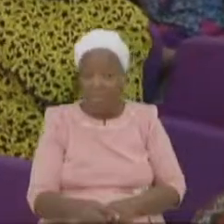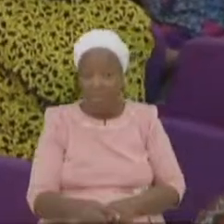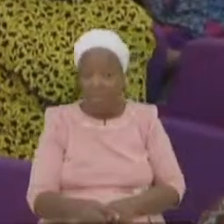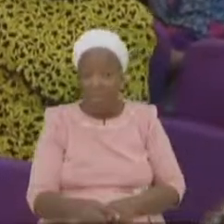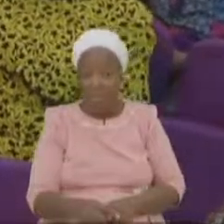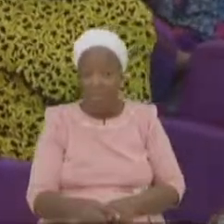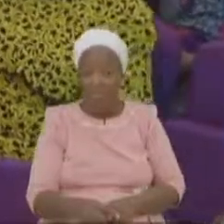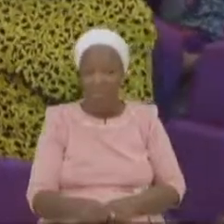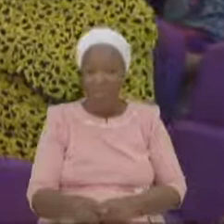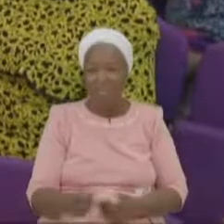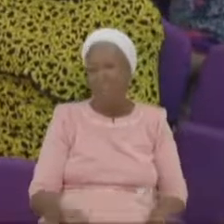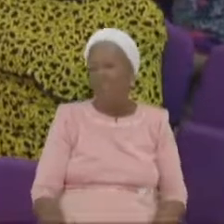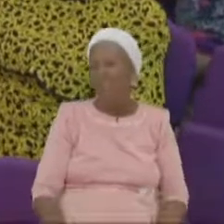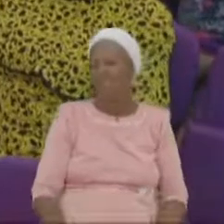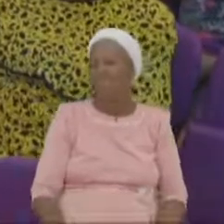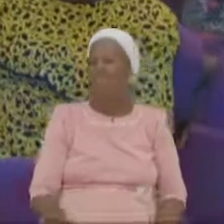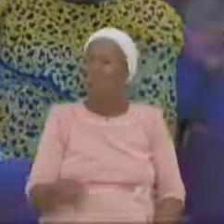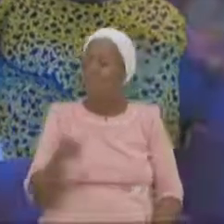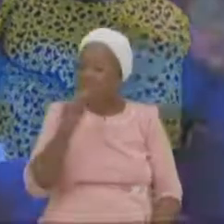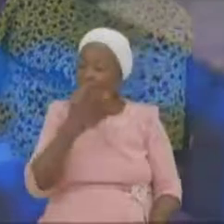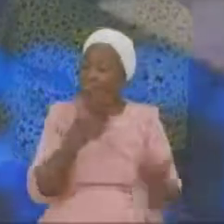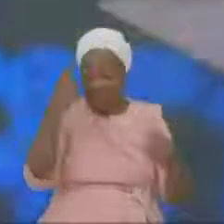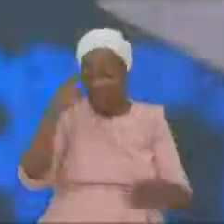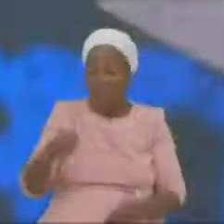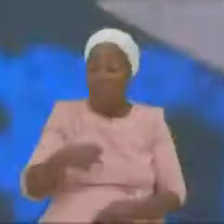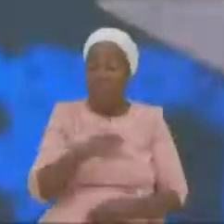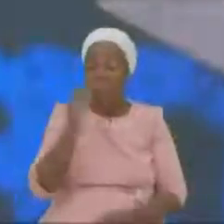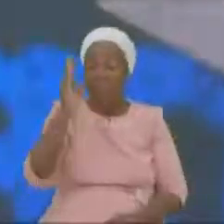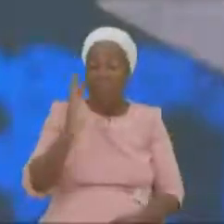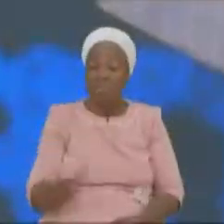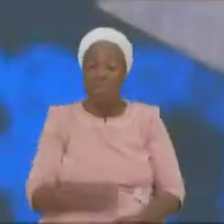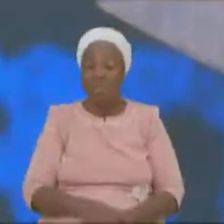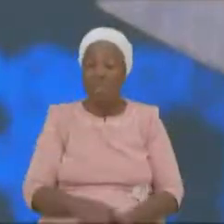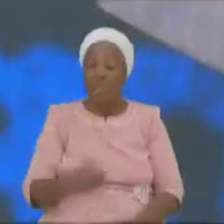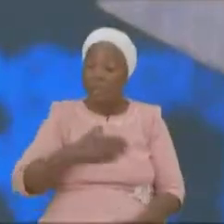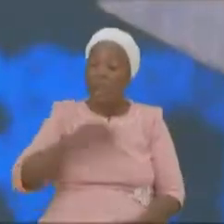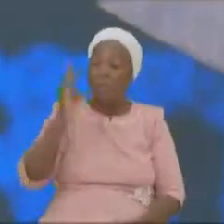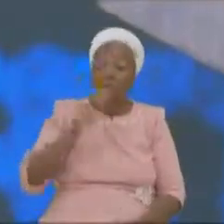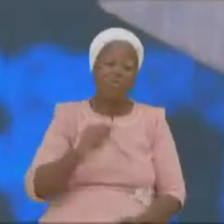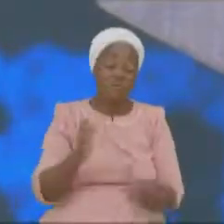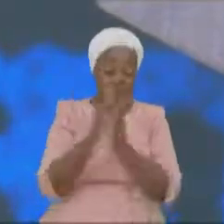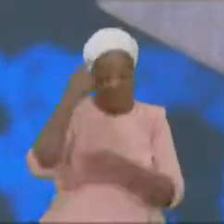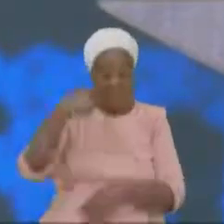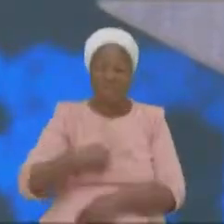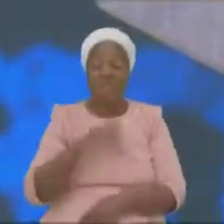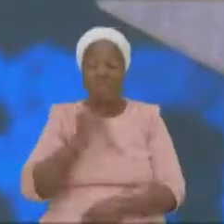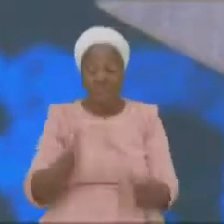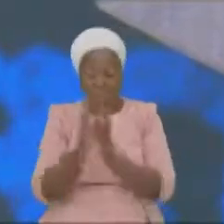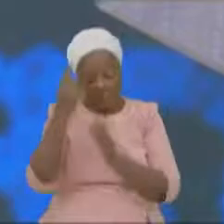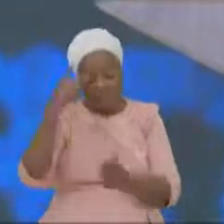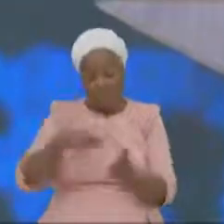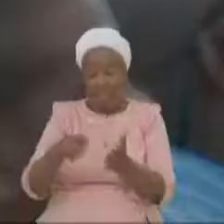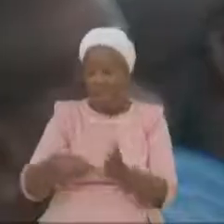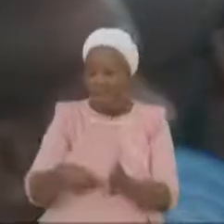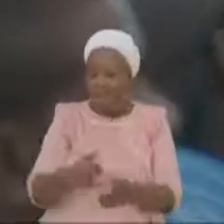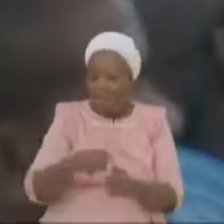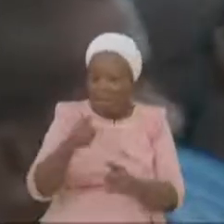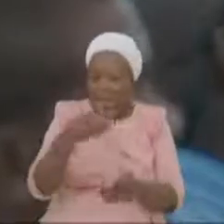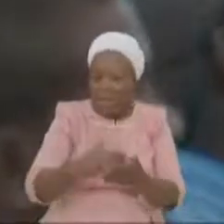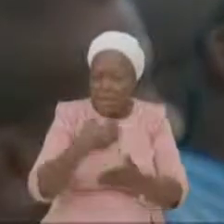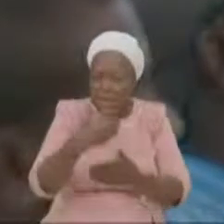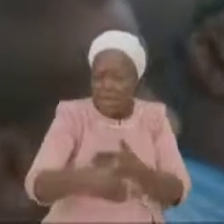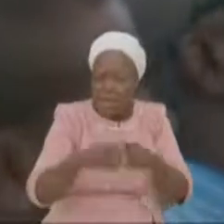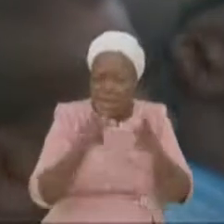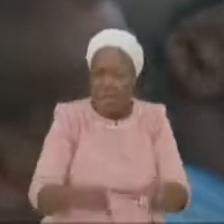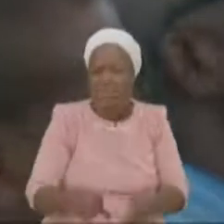Let Pastor come. Pastor will ask for this one. But you are next on the line.